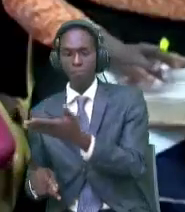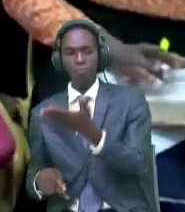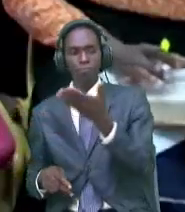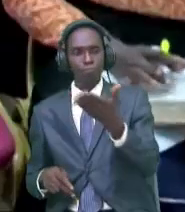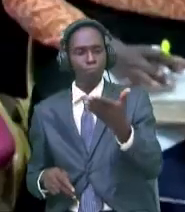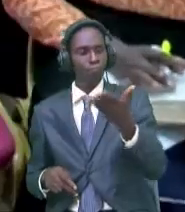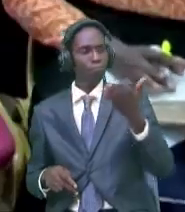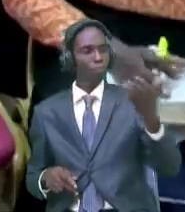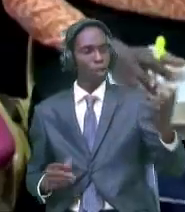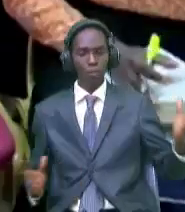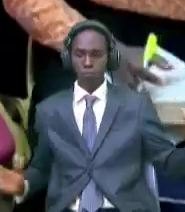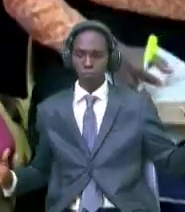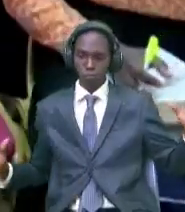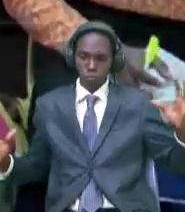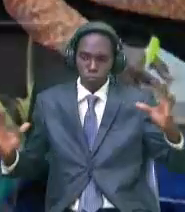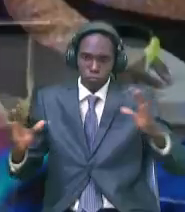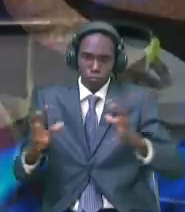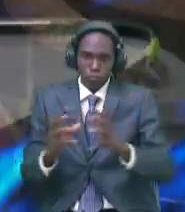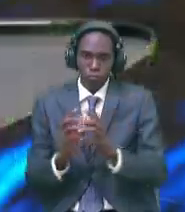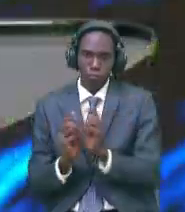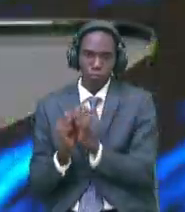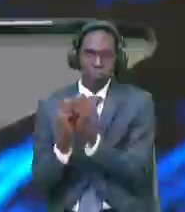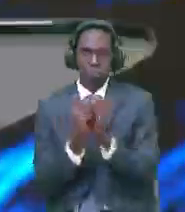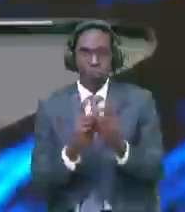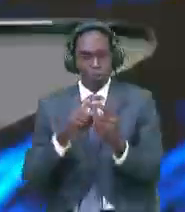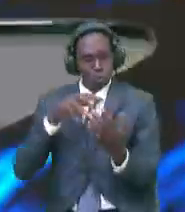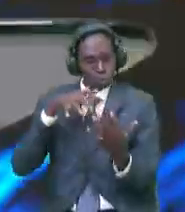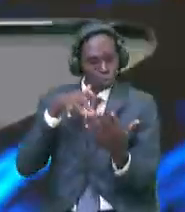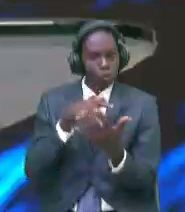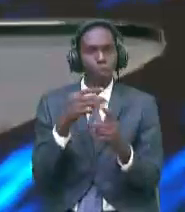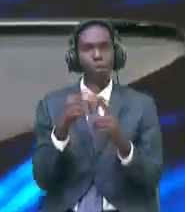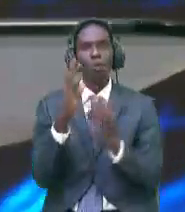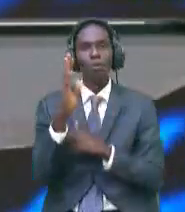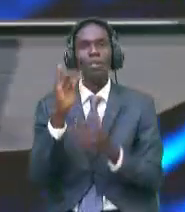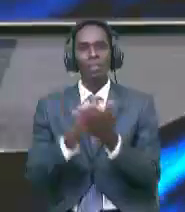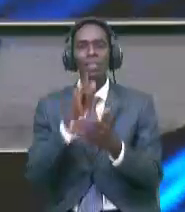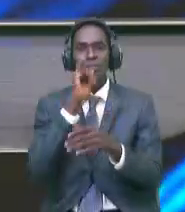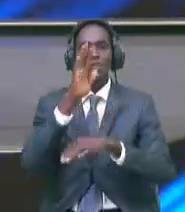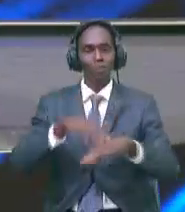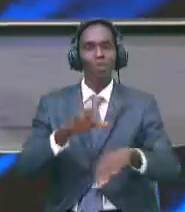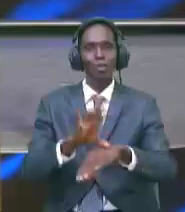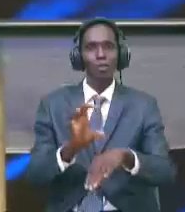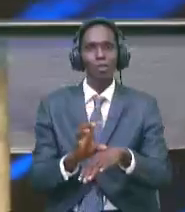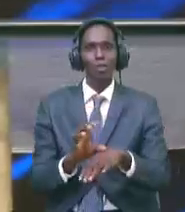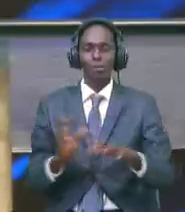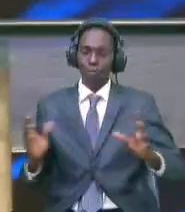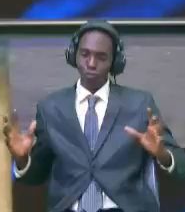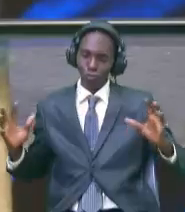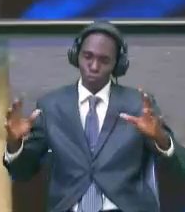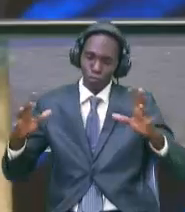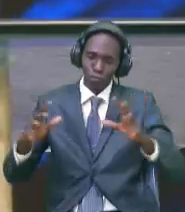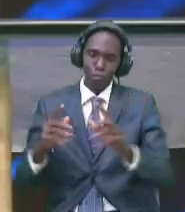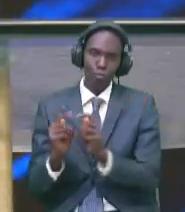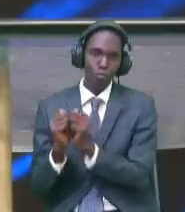gather together to study the word of God. That's church. Or we gather together to worship the Lord